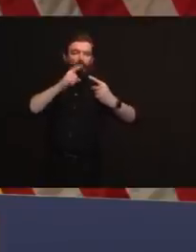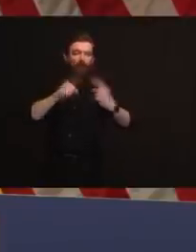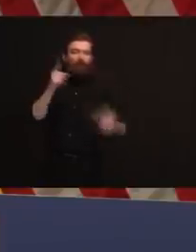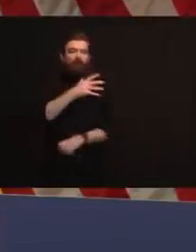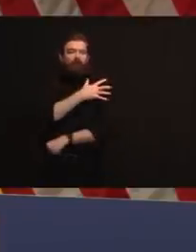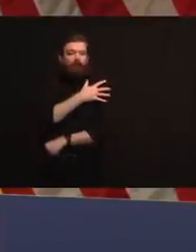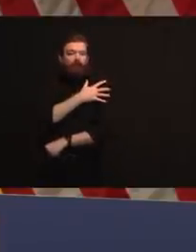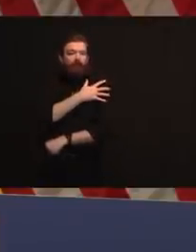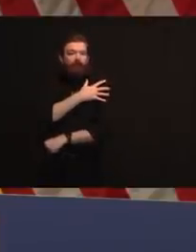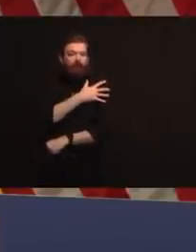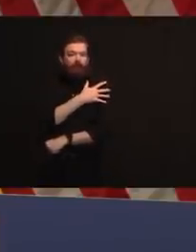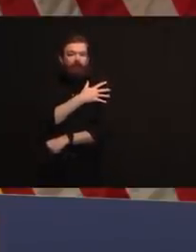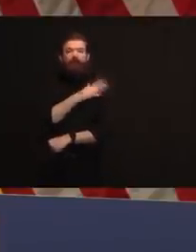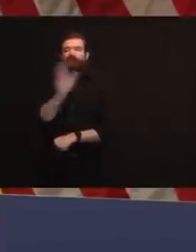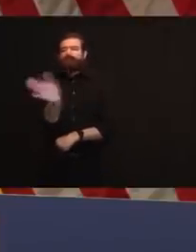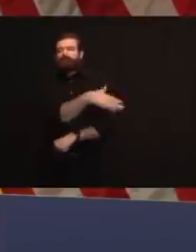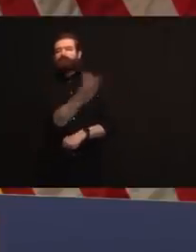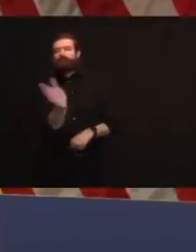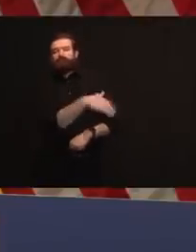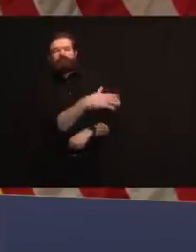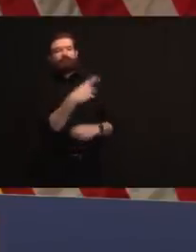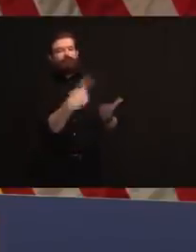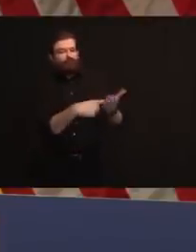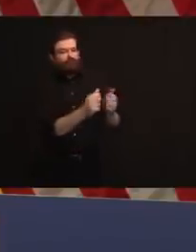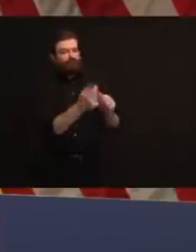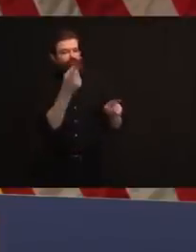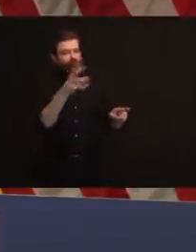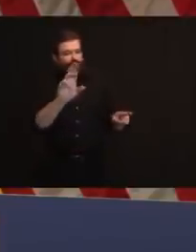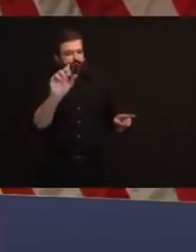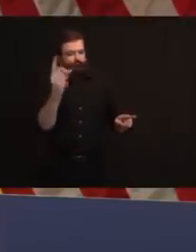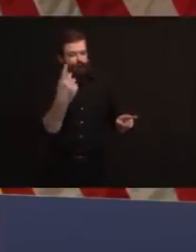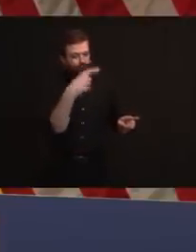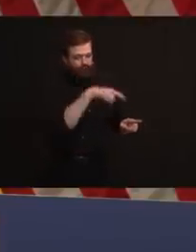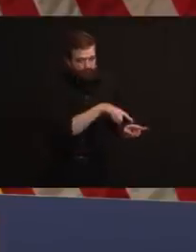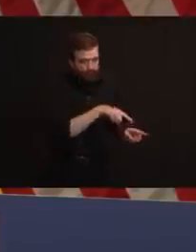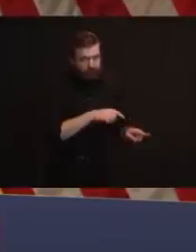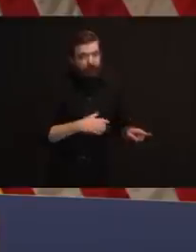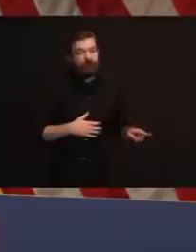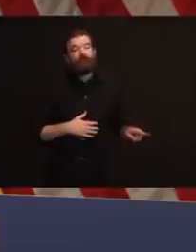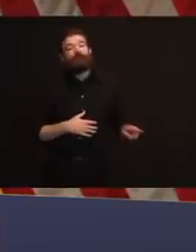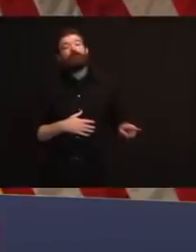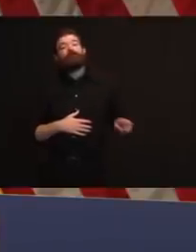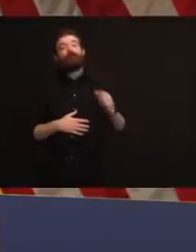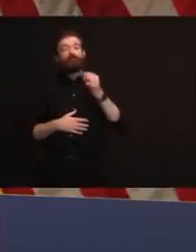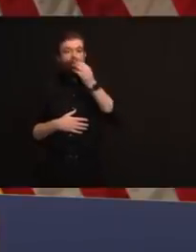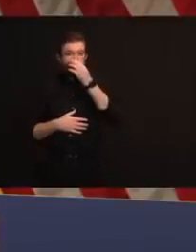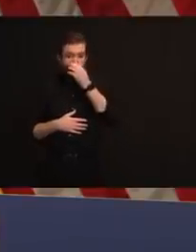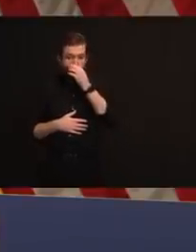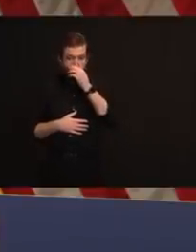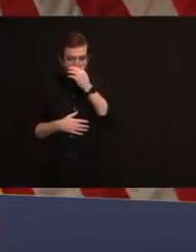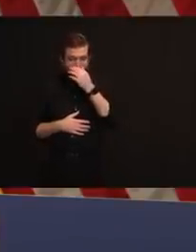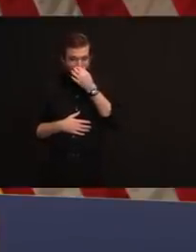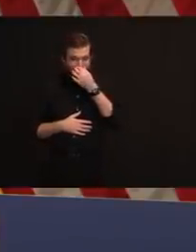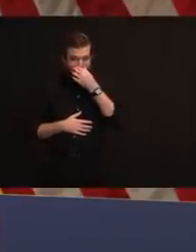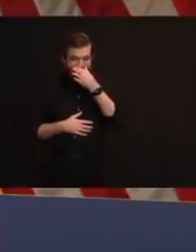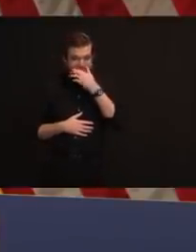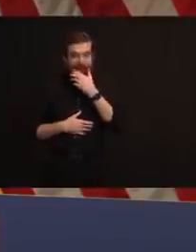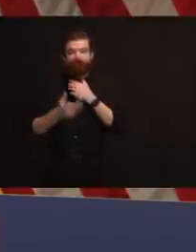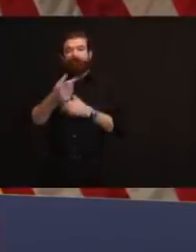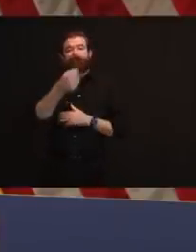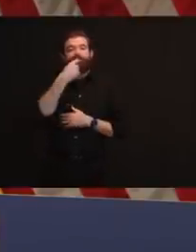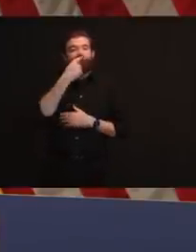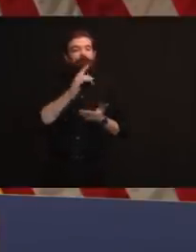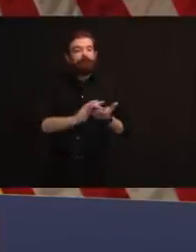have an allergy to sort of an oral drug, like a penicillin, for example, you can still get vaccinated. The one case where